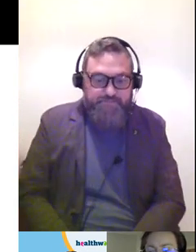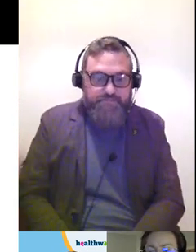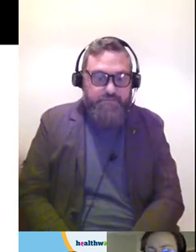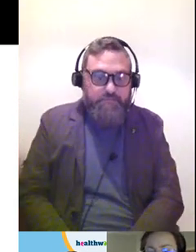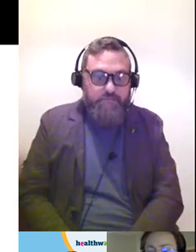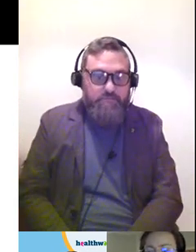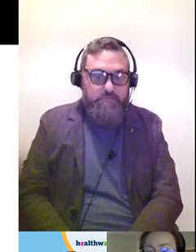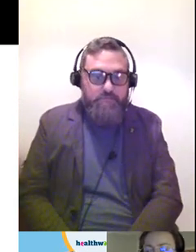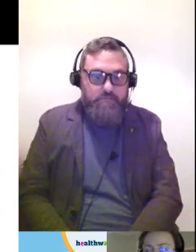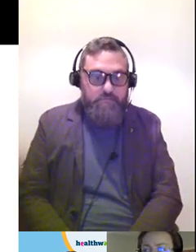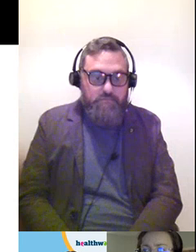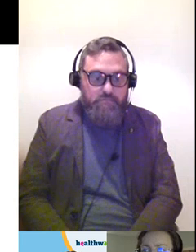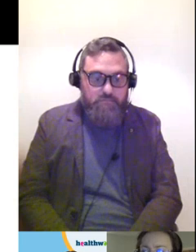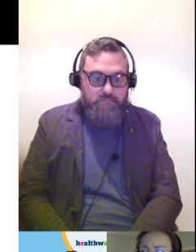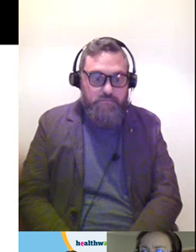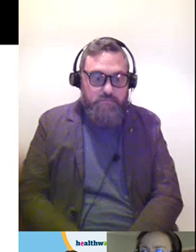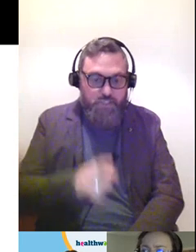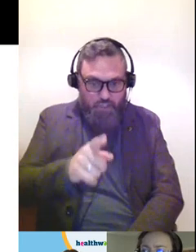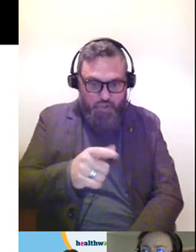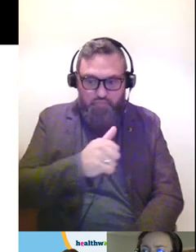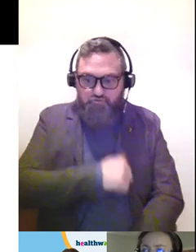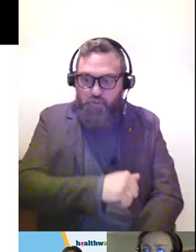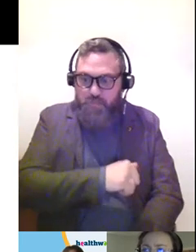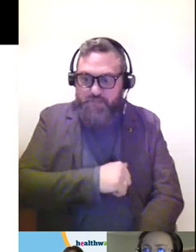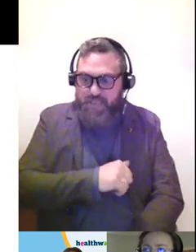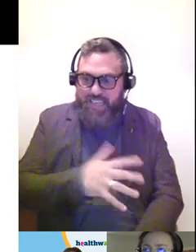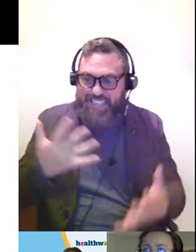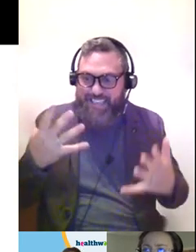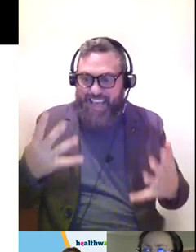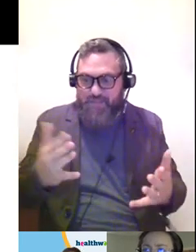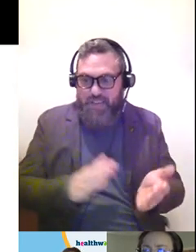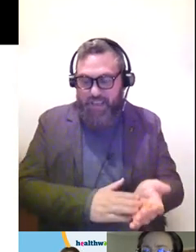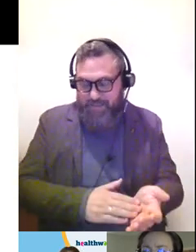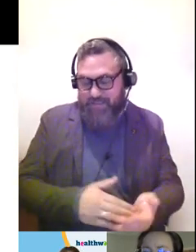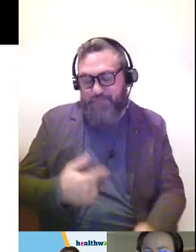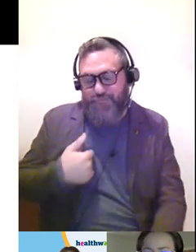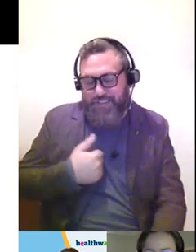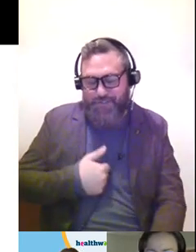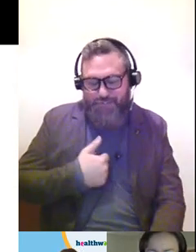That's fine. He did promise me 10 minutes, so that seems fair. I'm really sorry.